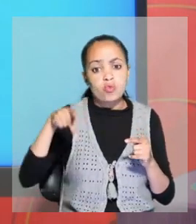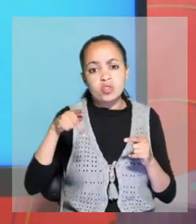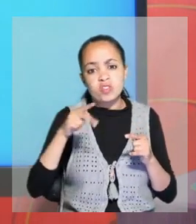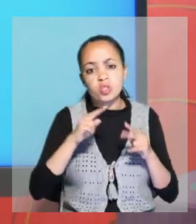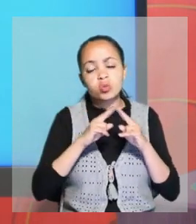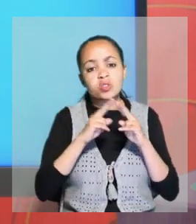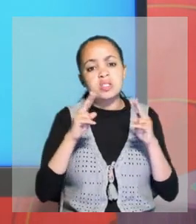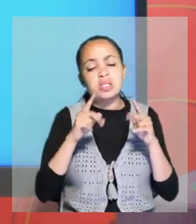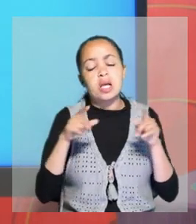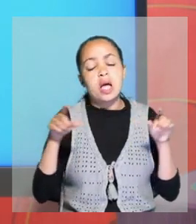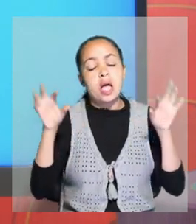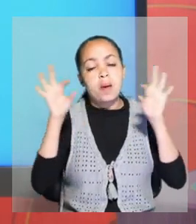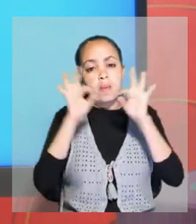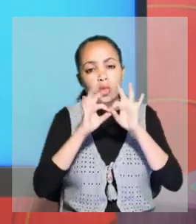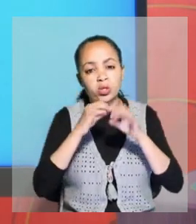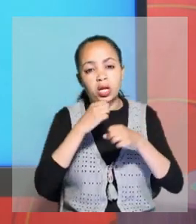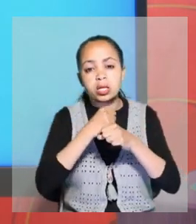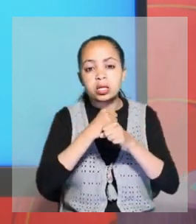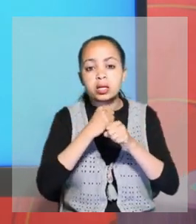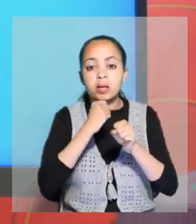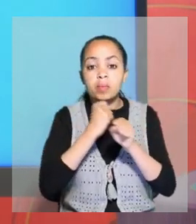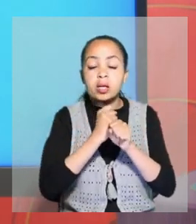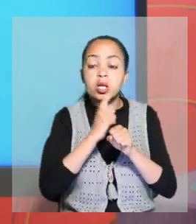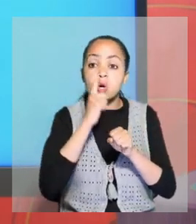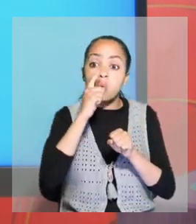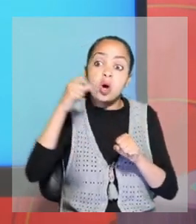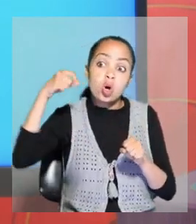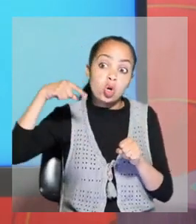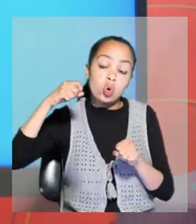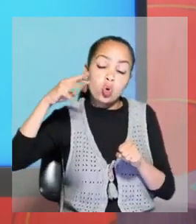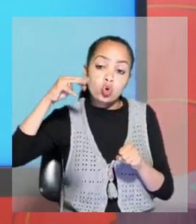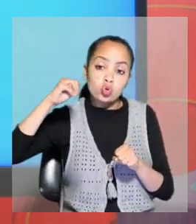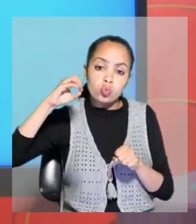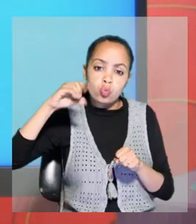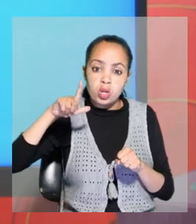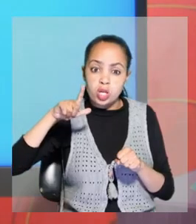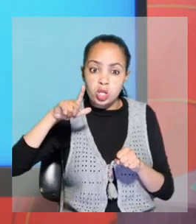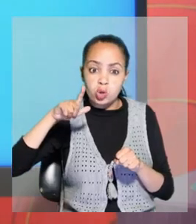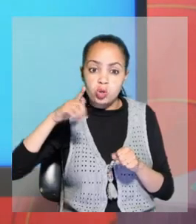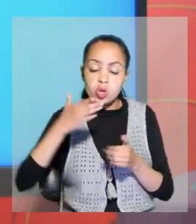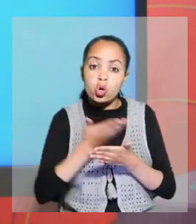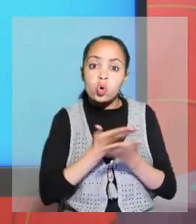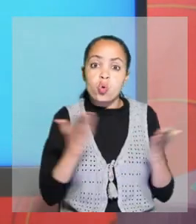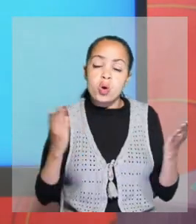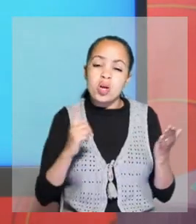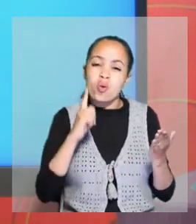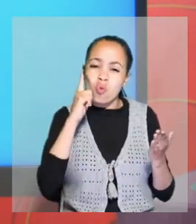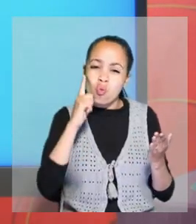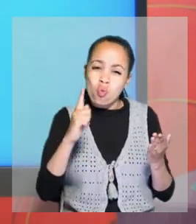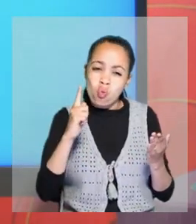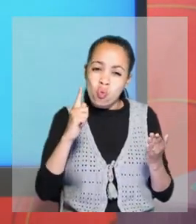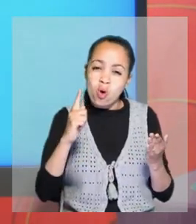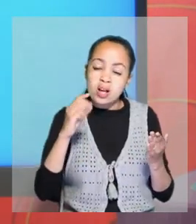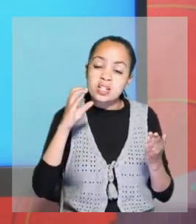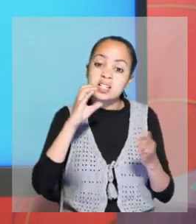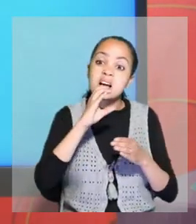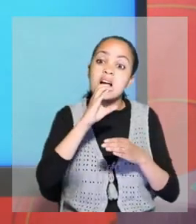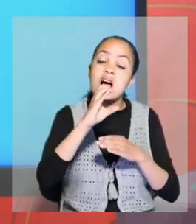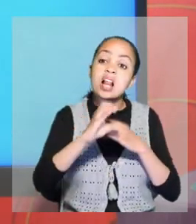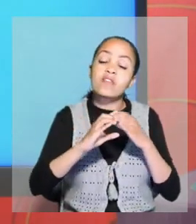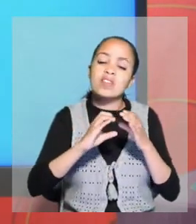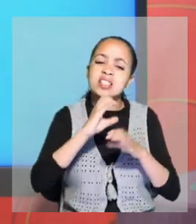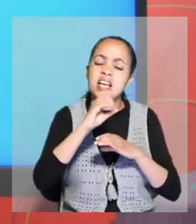which is important for makeup of one glucose molecule, where one turn of Calvin cycle